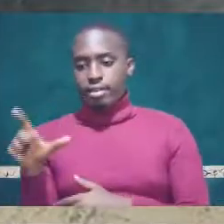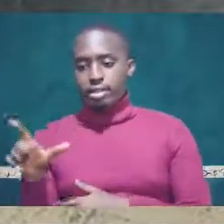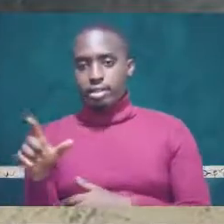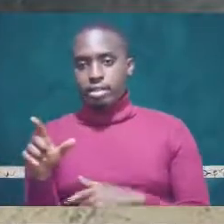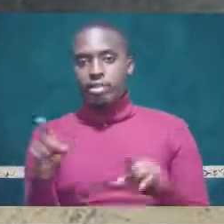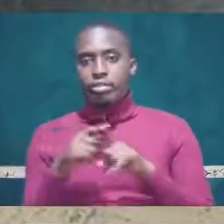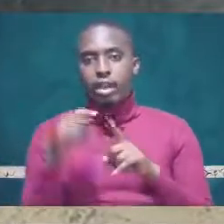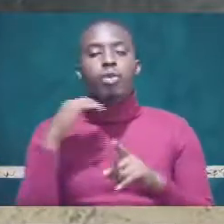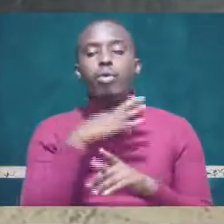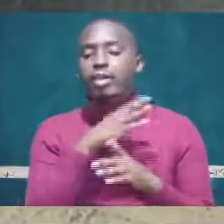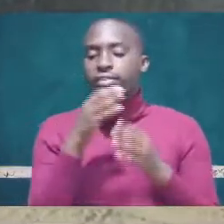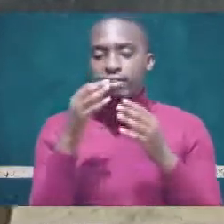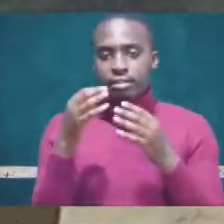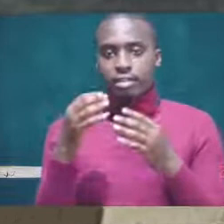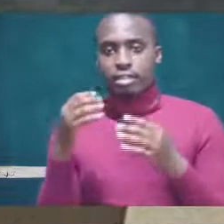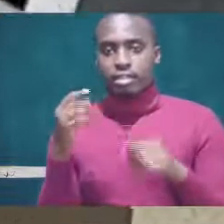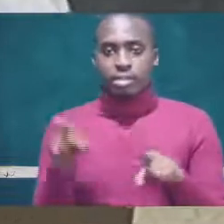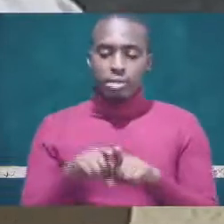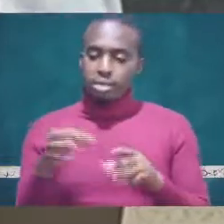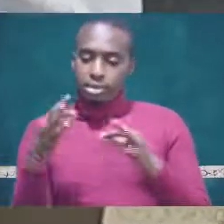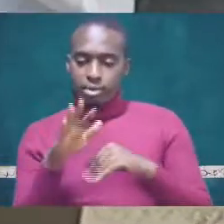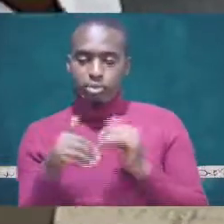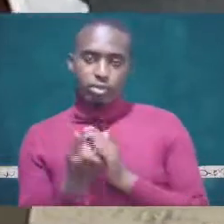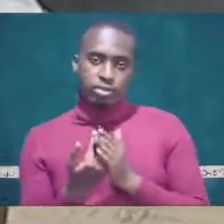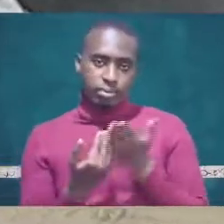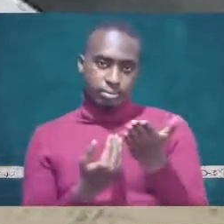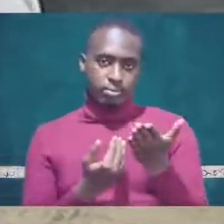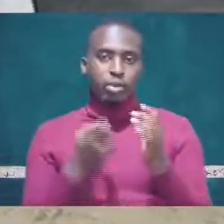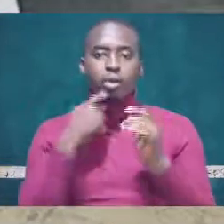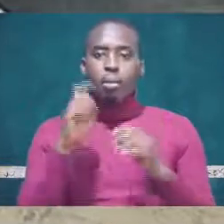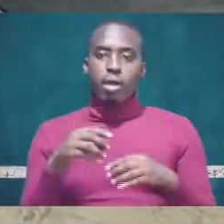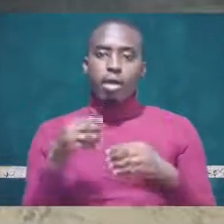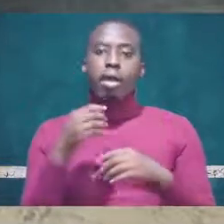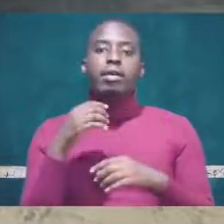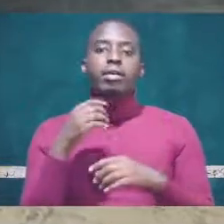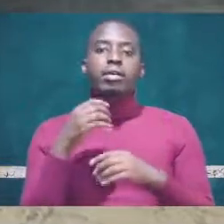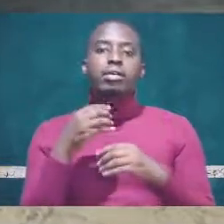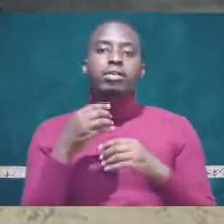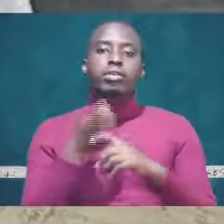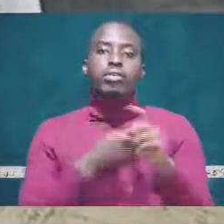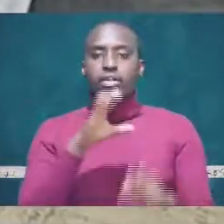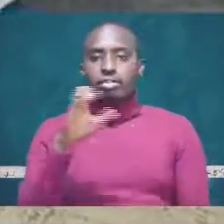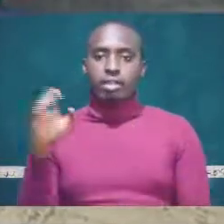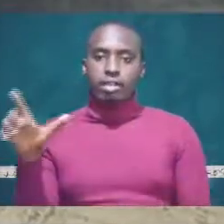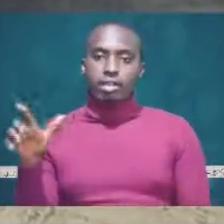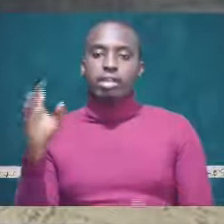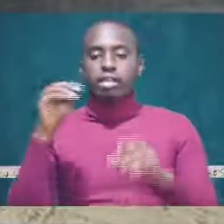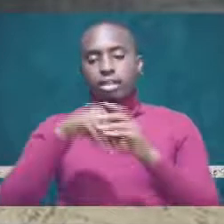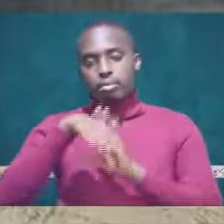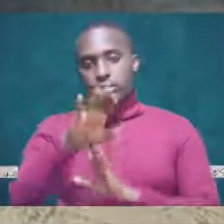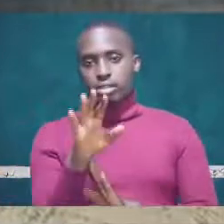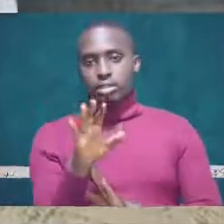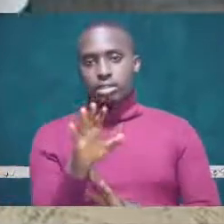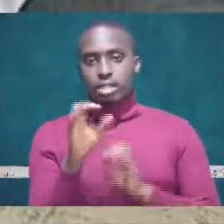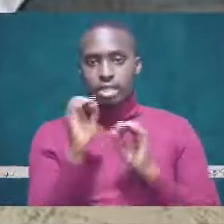waste materials and even circulatory products that's supposed to be products from the cells diffuse into it.